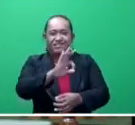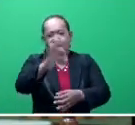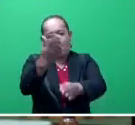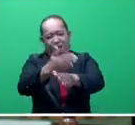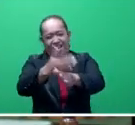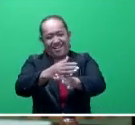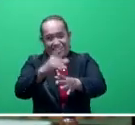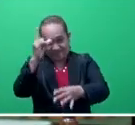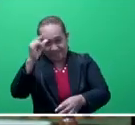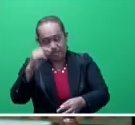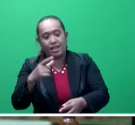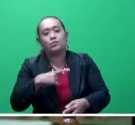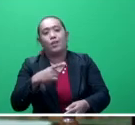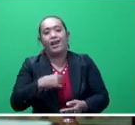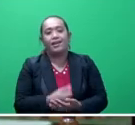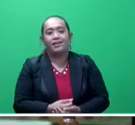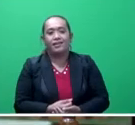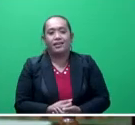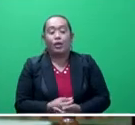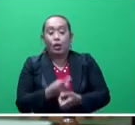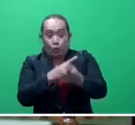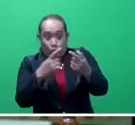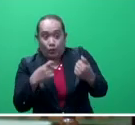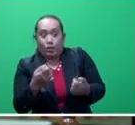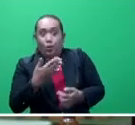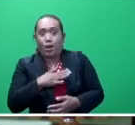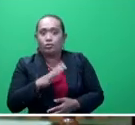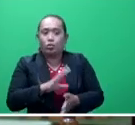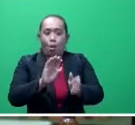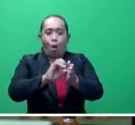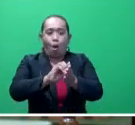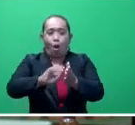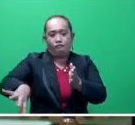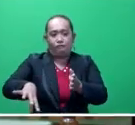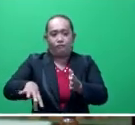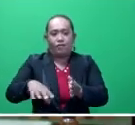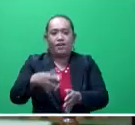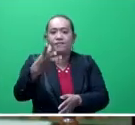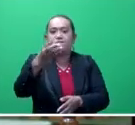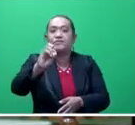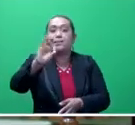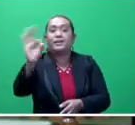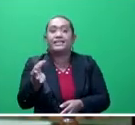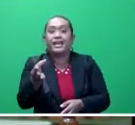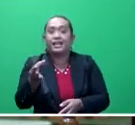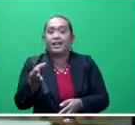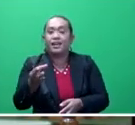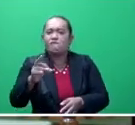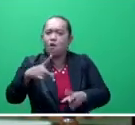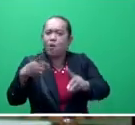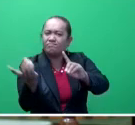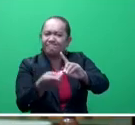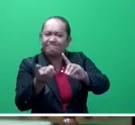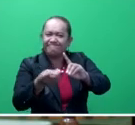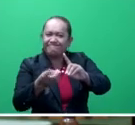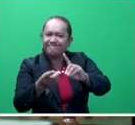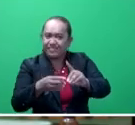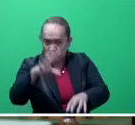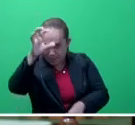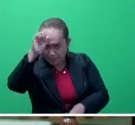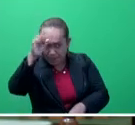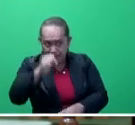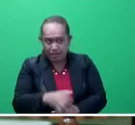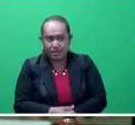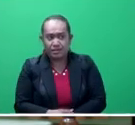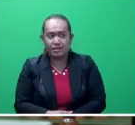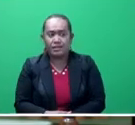chance to work again. So we will be waiving the 50% additional penalty charged on traffic infringement notices, or TINs in short,